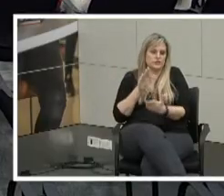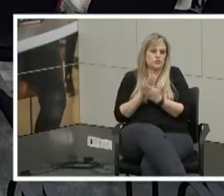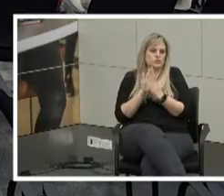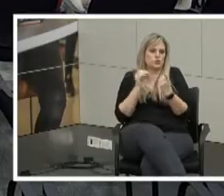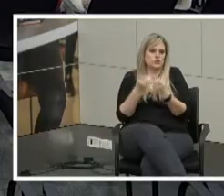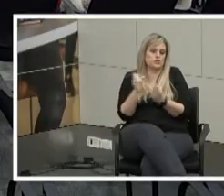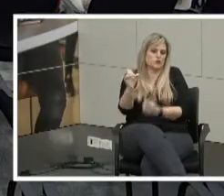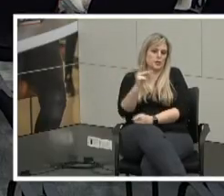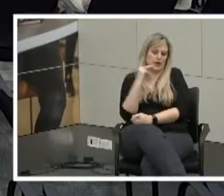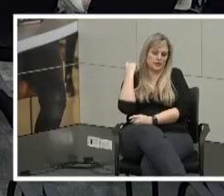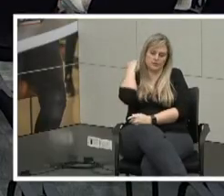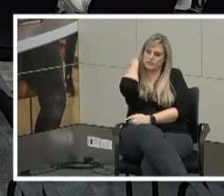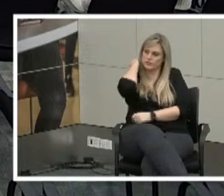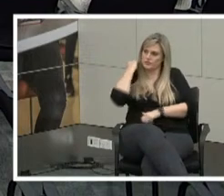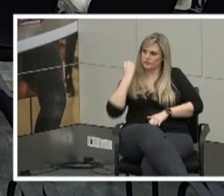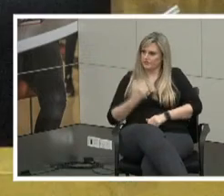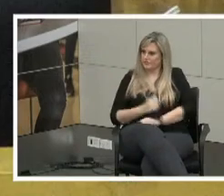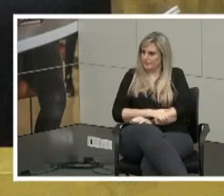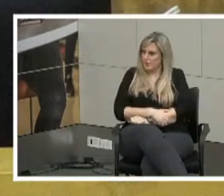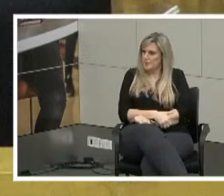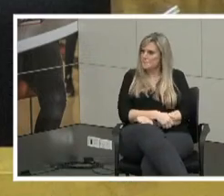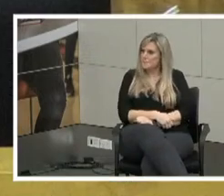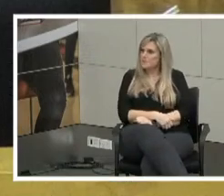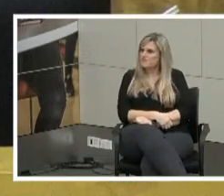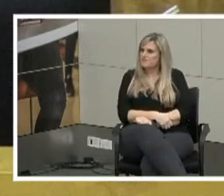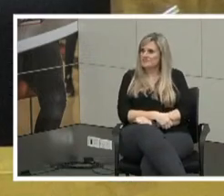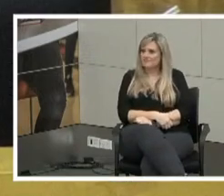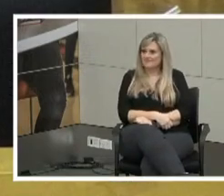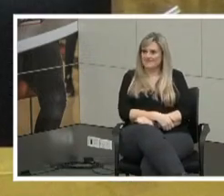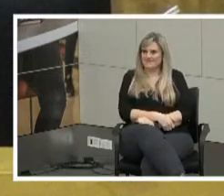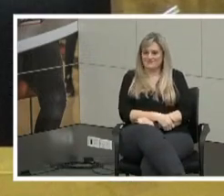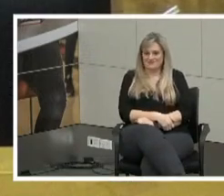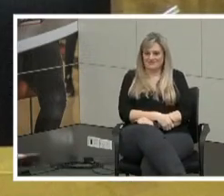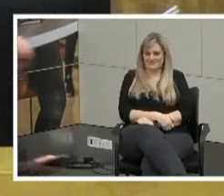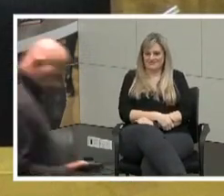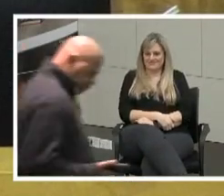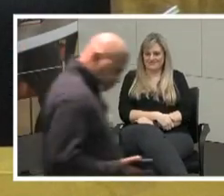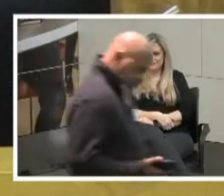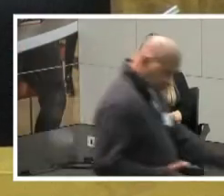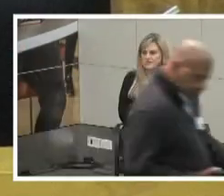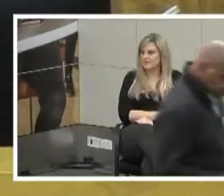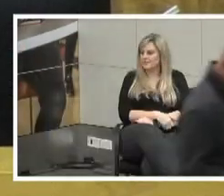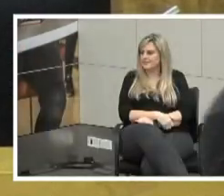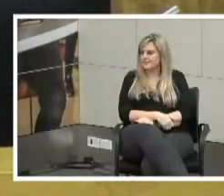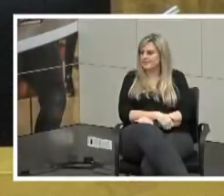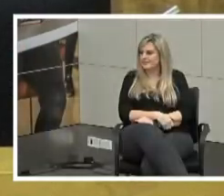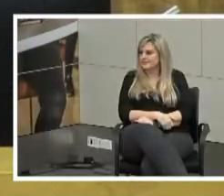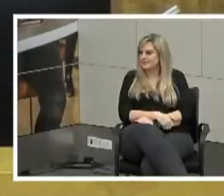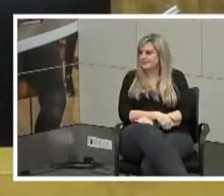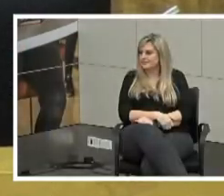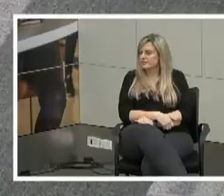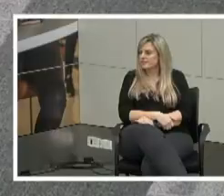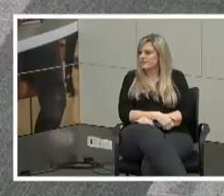back our next speaker is Camille bro Camille bro yes